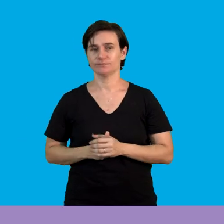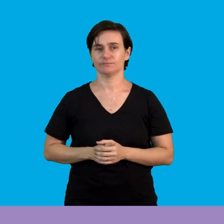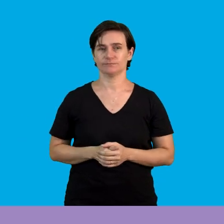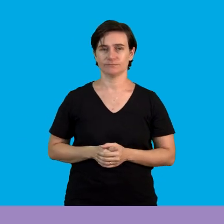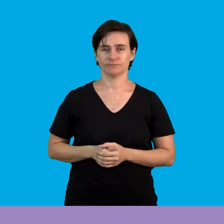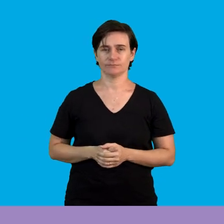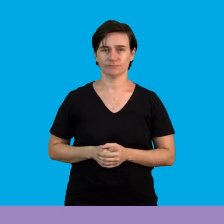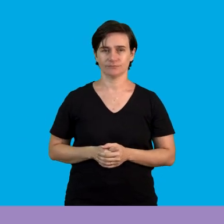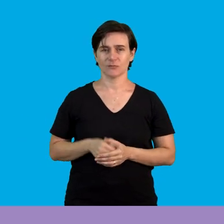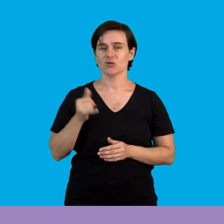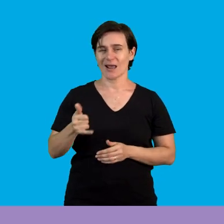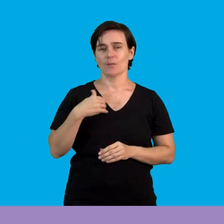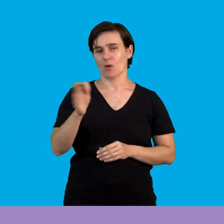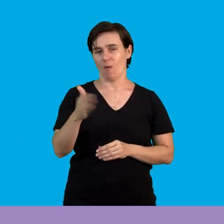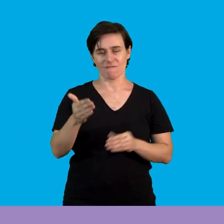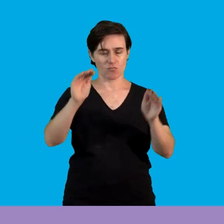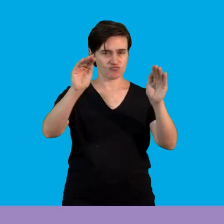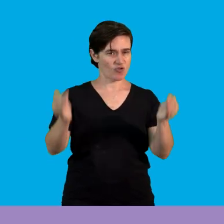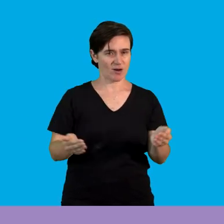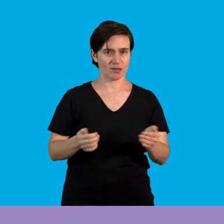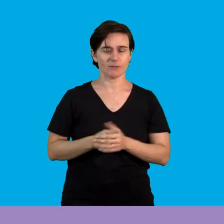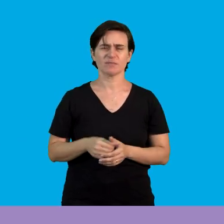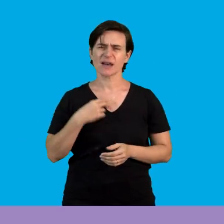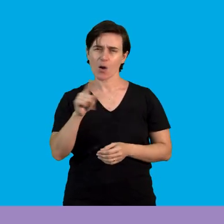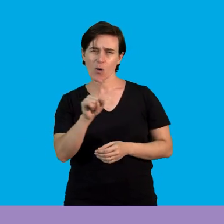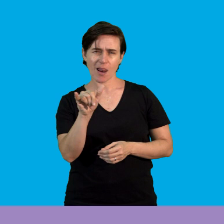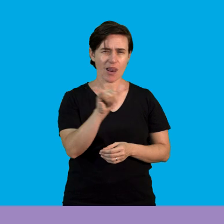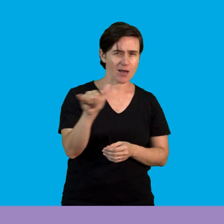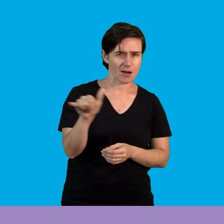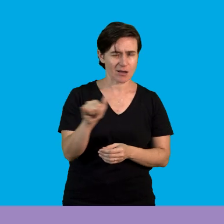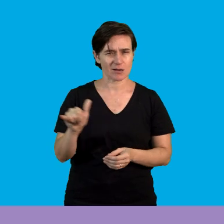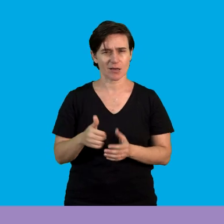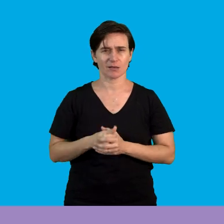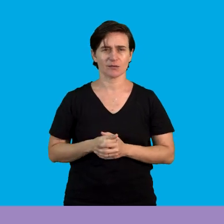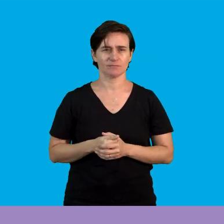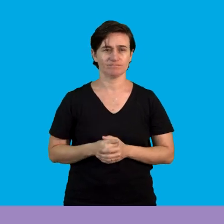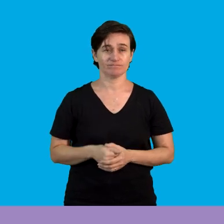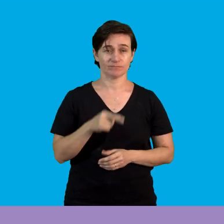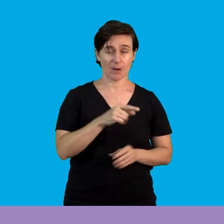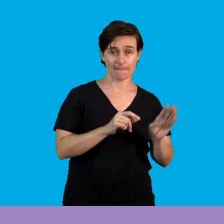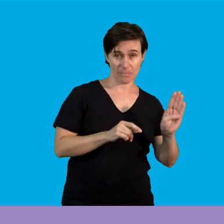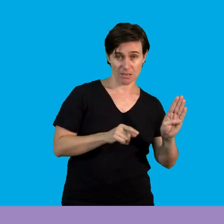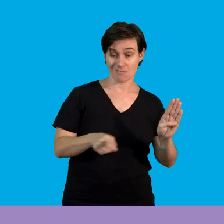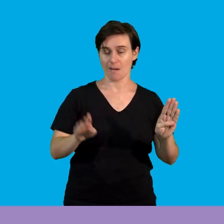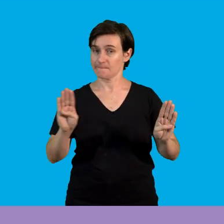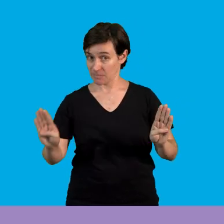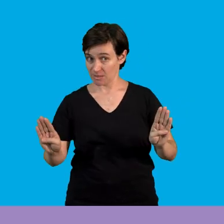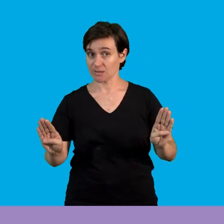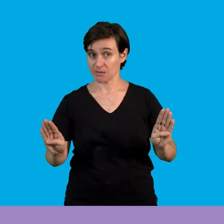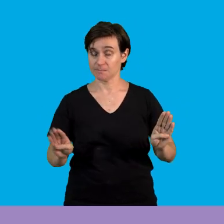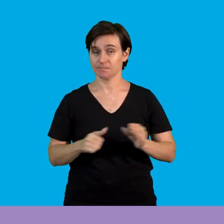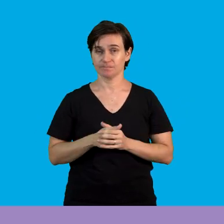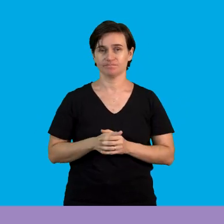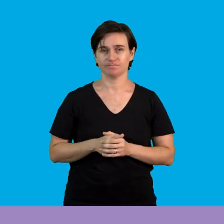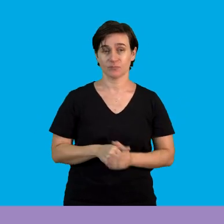plus 4a. So now we don't have brackets. We can look at like terms. Our like terms would be b,